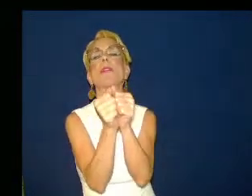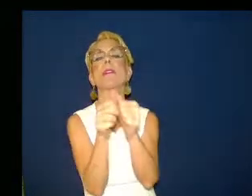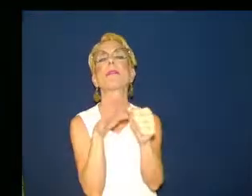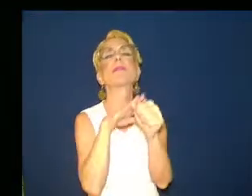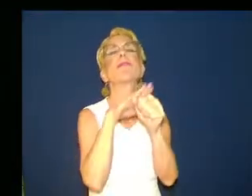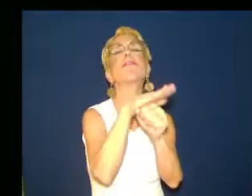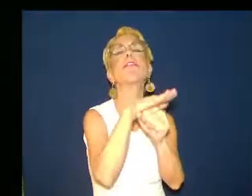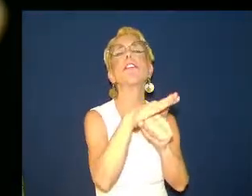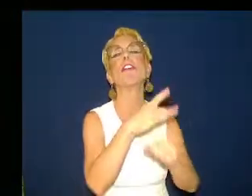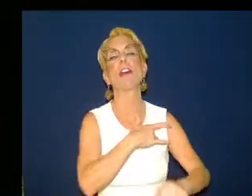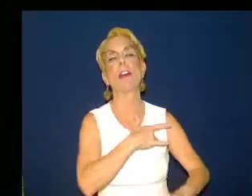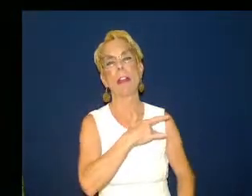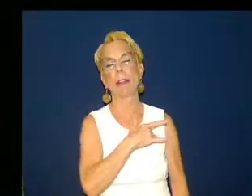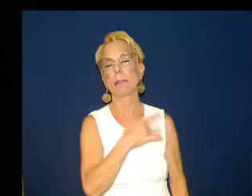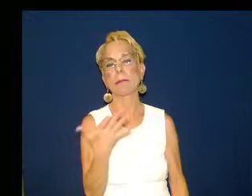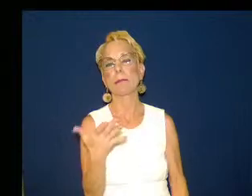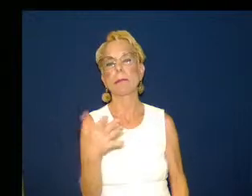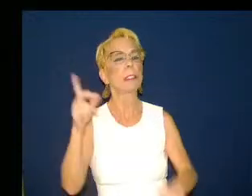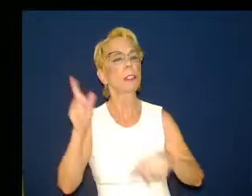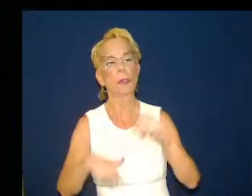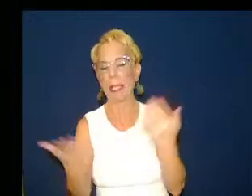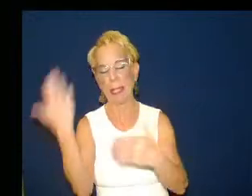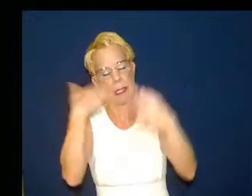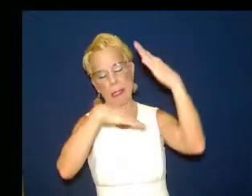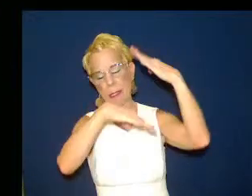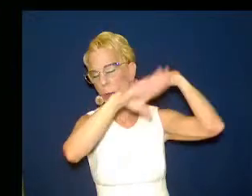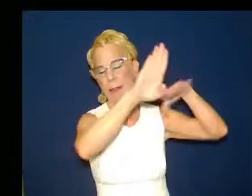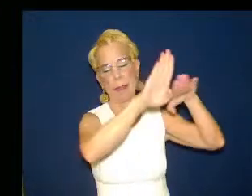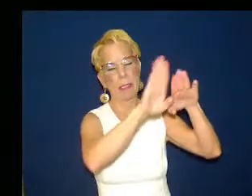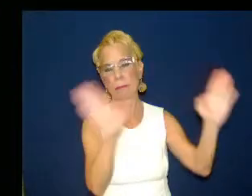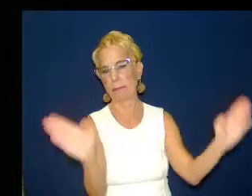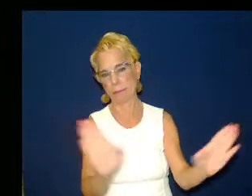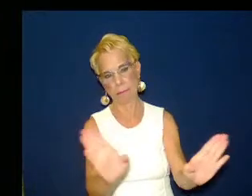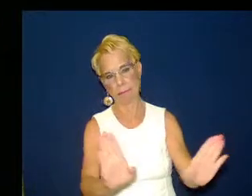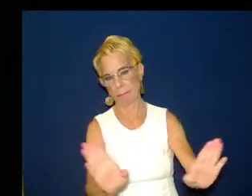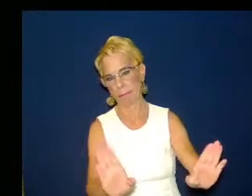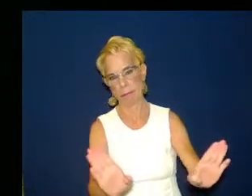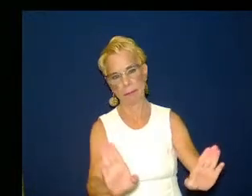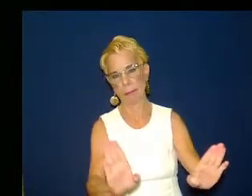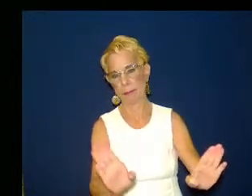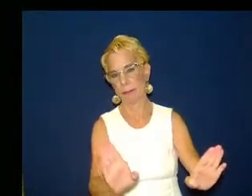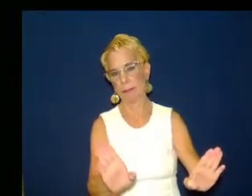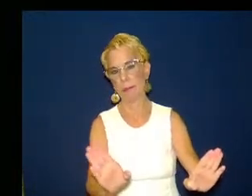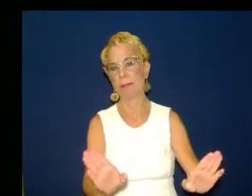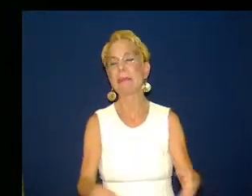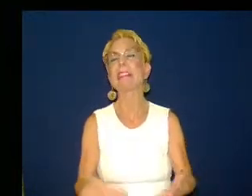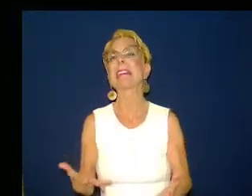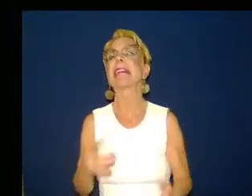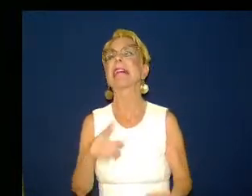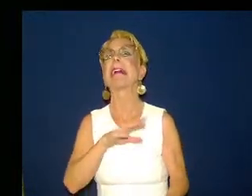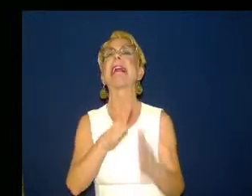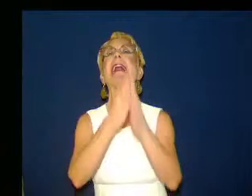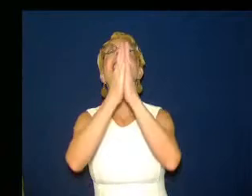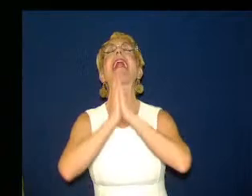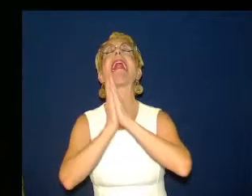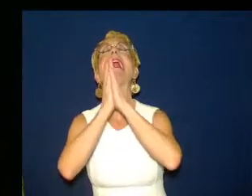should walk and follow you, and how I should love you and love others as myself, and show me what to do next, Lord. Hallelujah. That's the church.